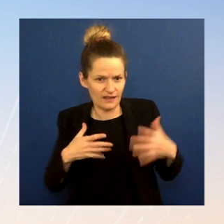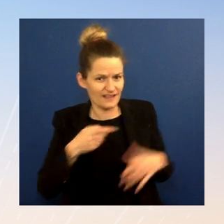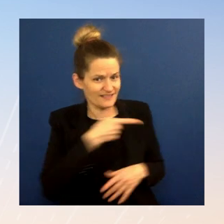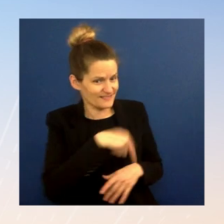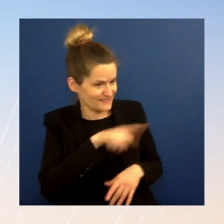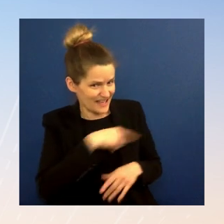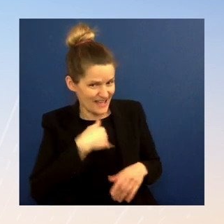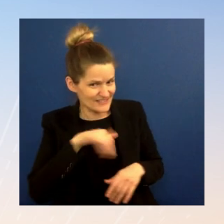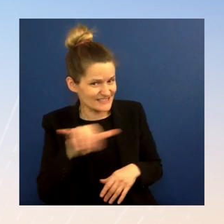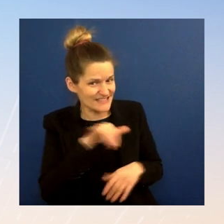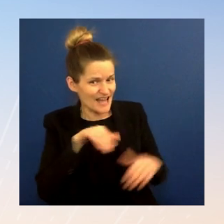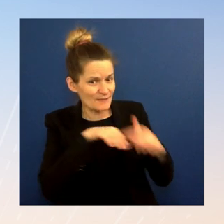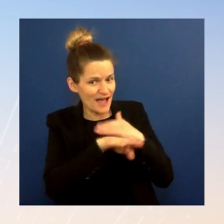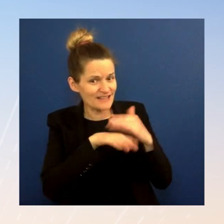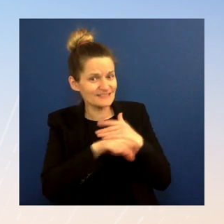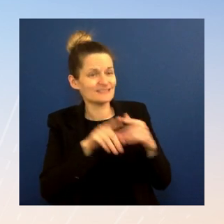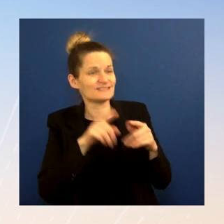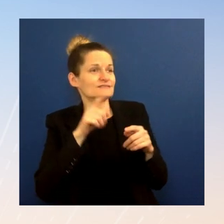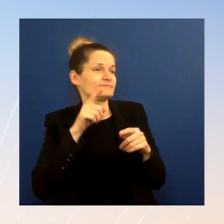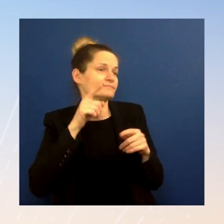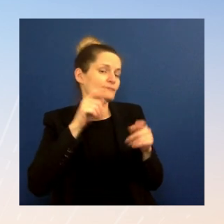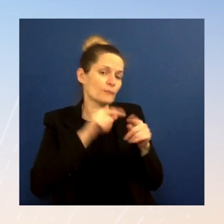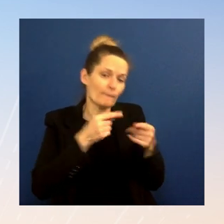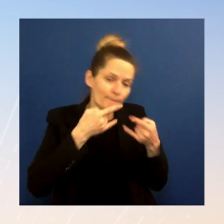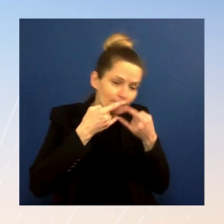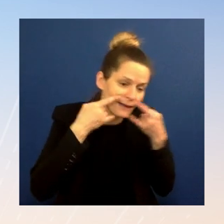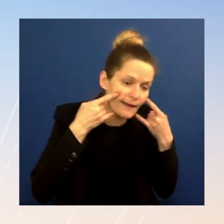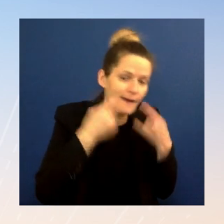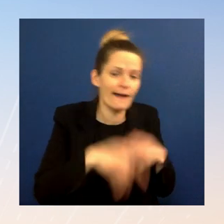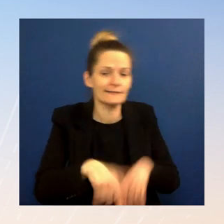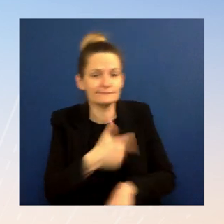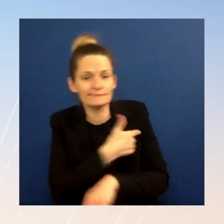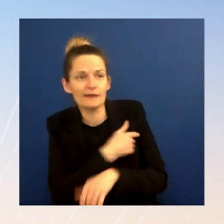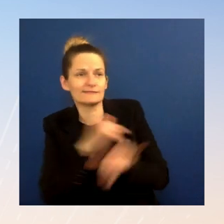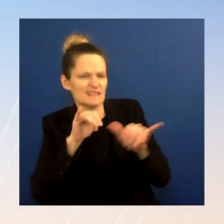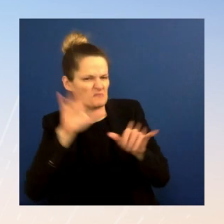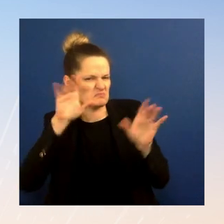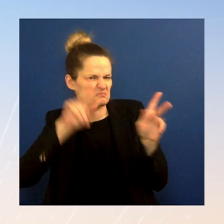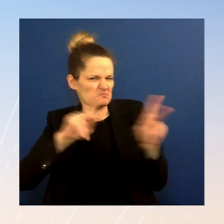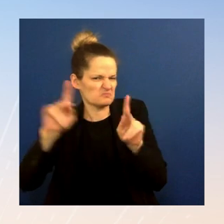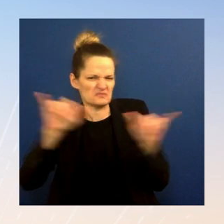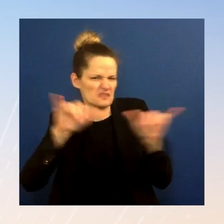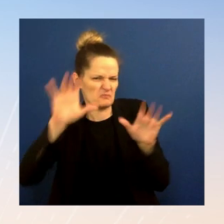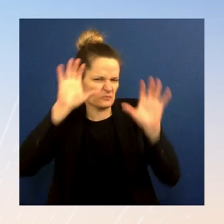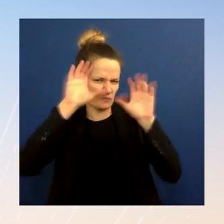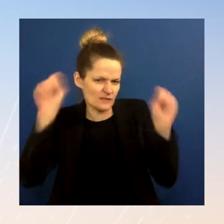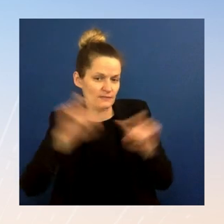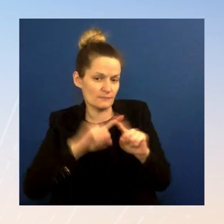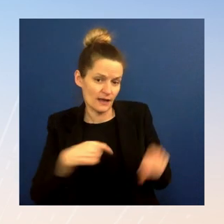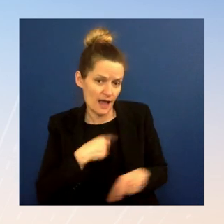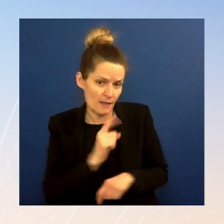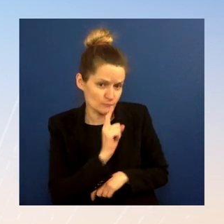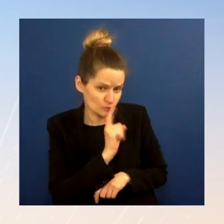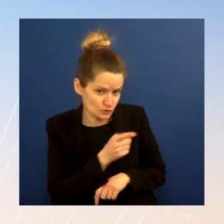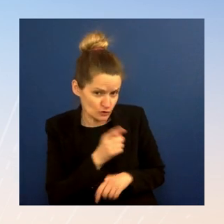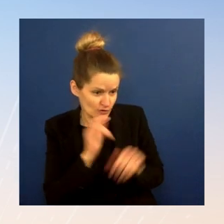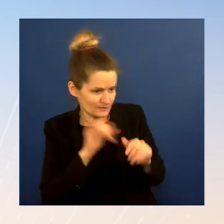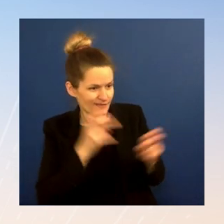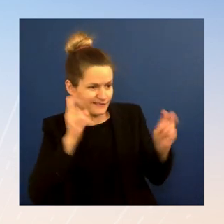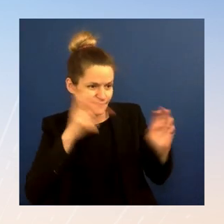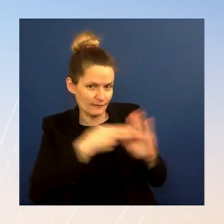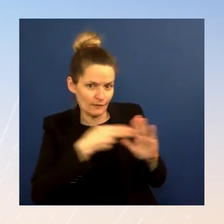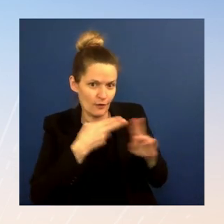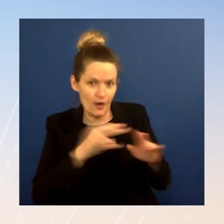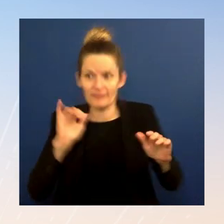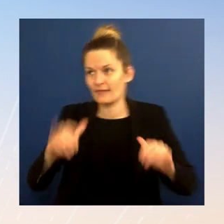failure at this point, or is this just a new fact of life that everyone has to sort of, you know, make peace with at this point? Well, that was very